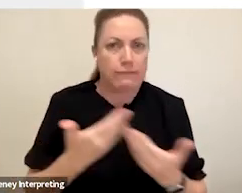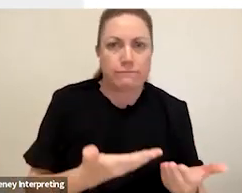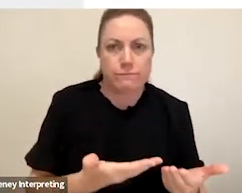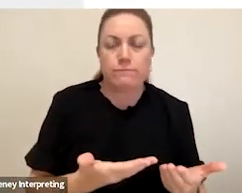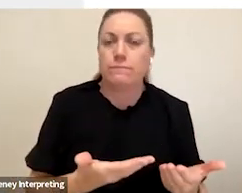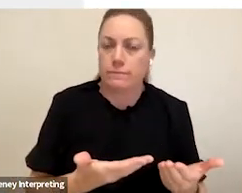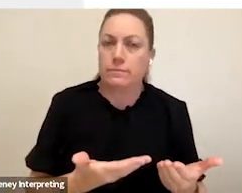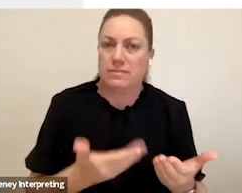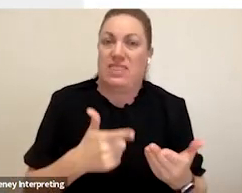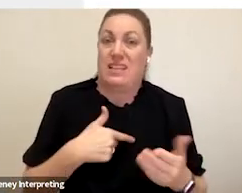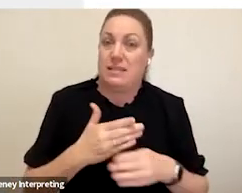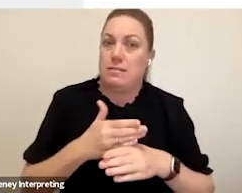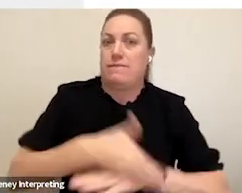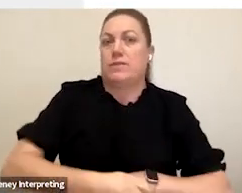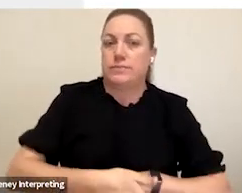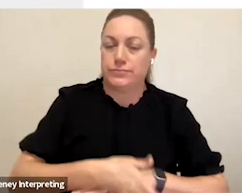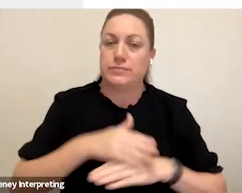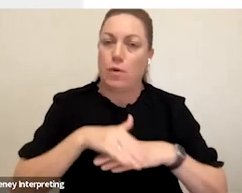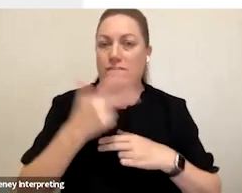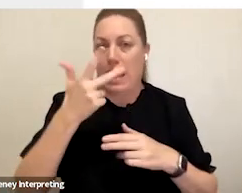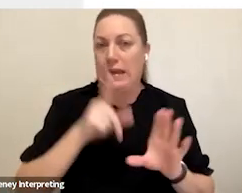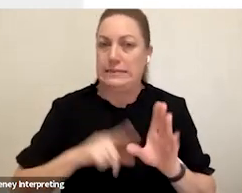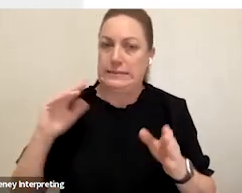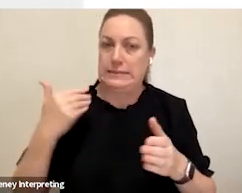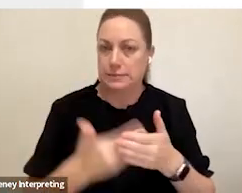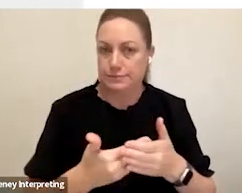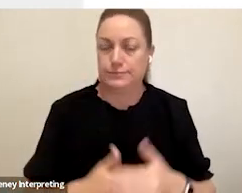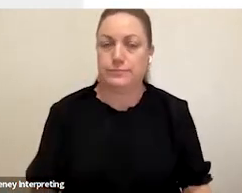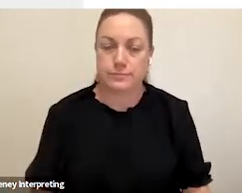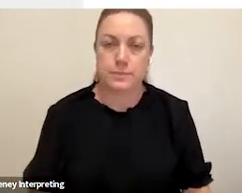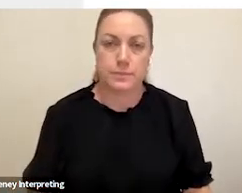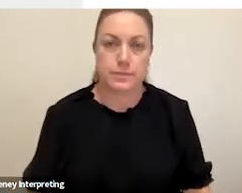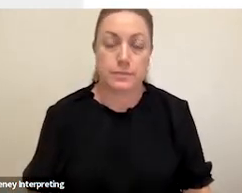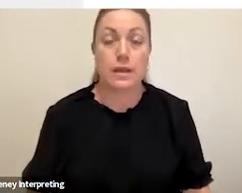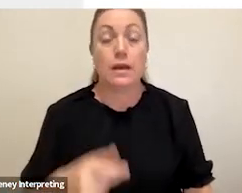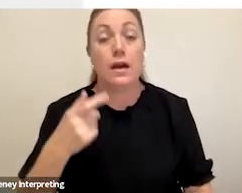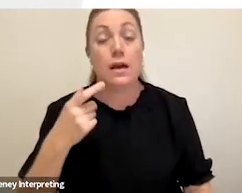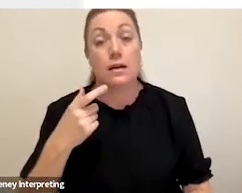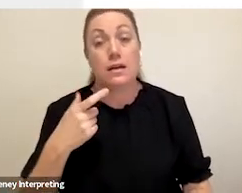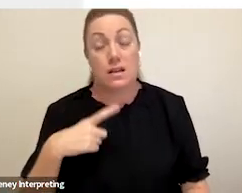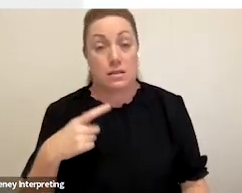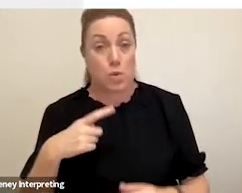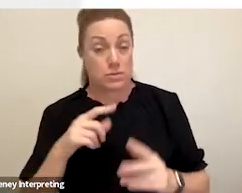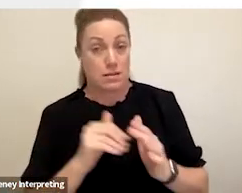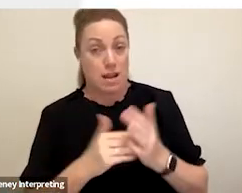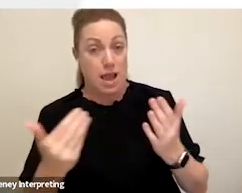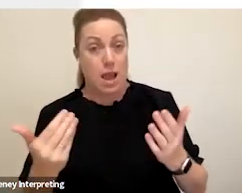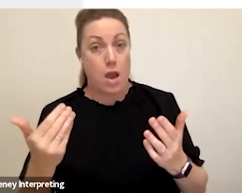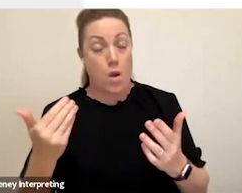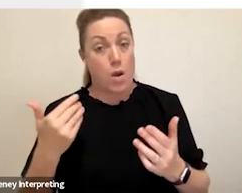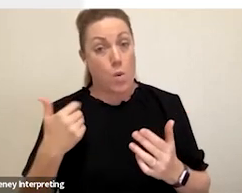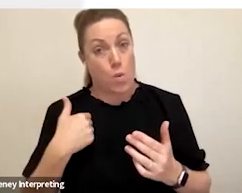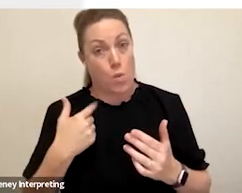the efforts that we've undergone over the last 8 years. And finally, because as we work our way across